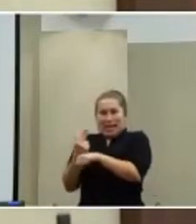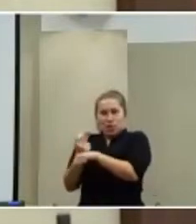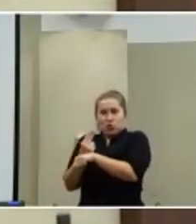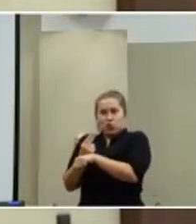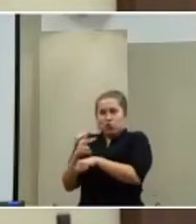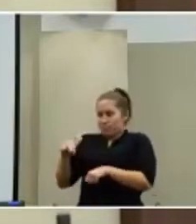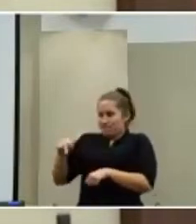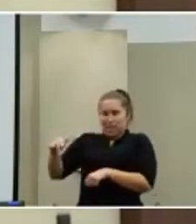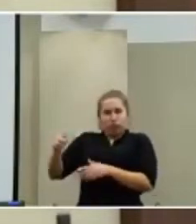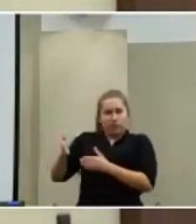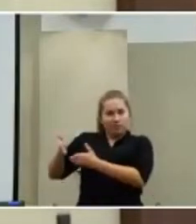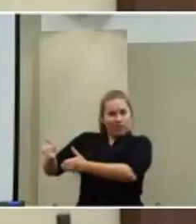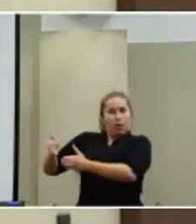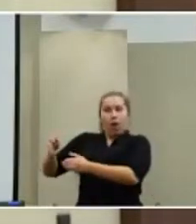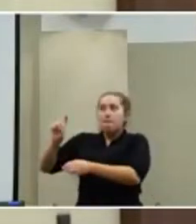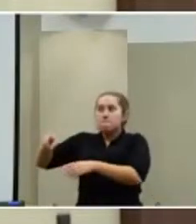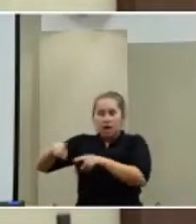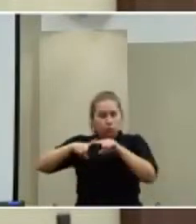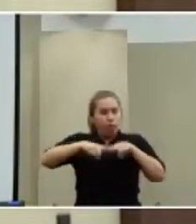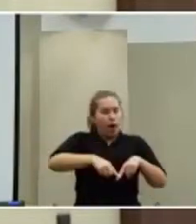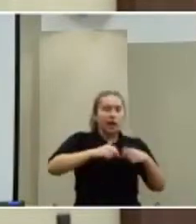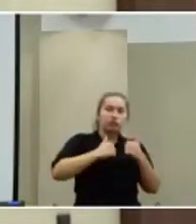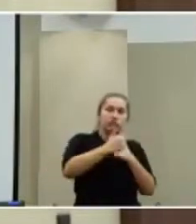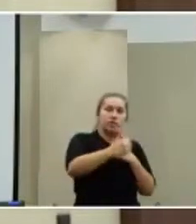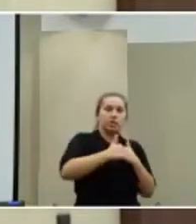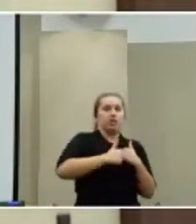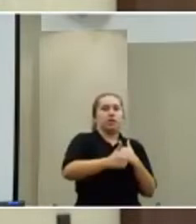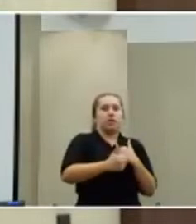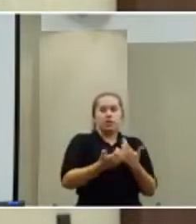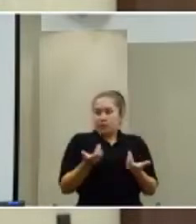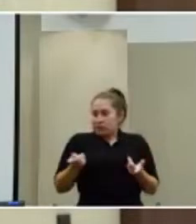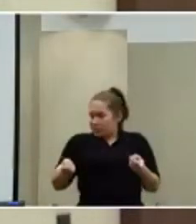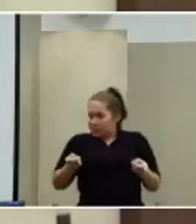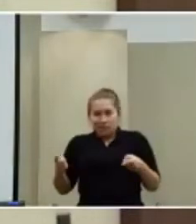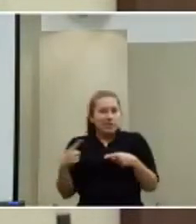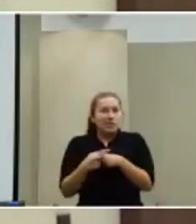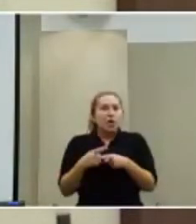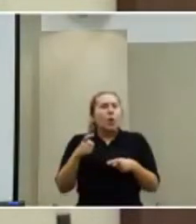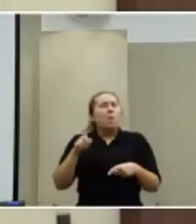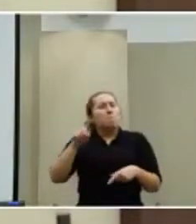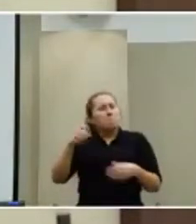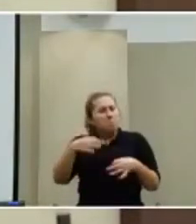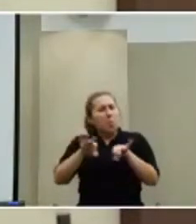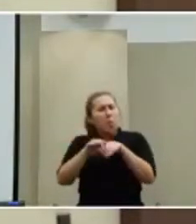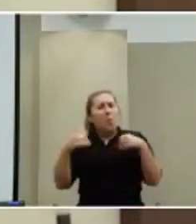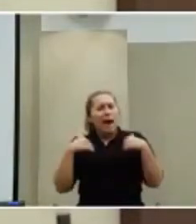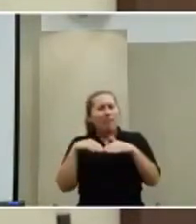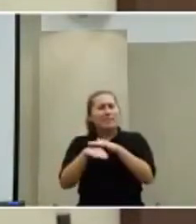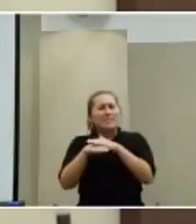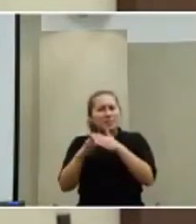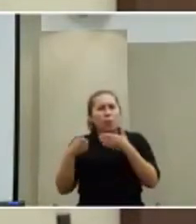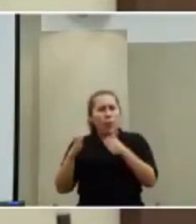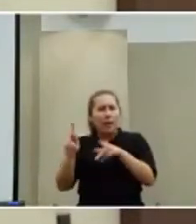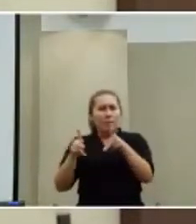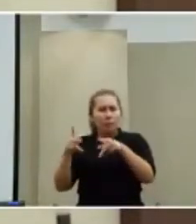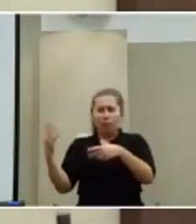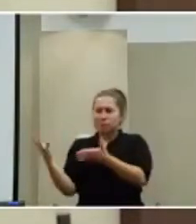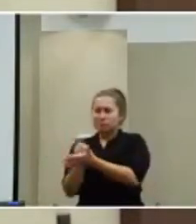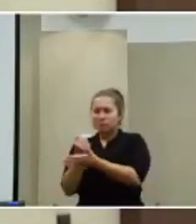have to rely on paratransit. Just have an accessible way for people to use and access the community.